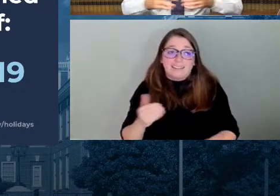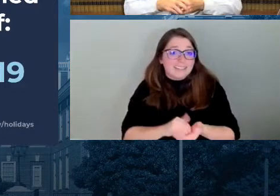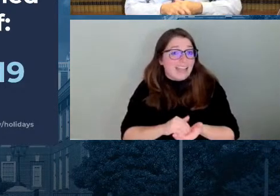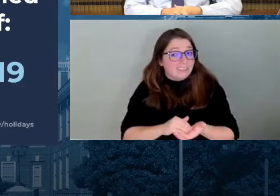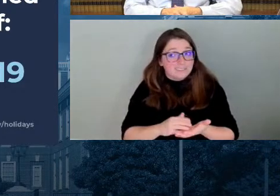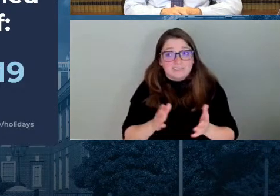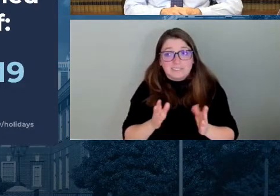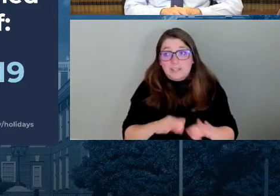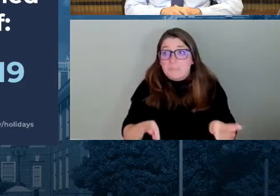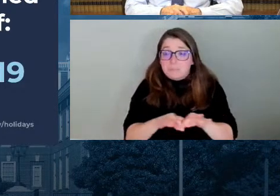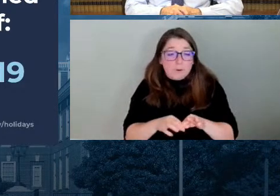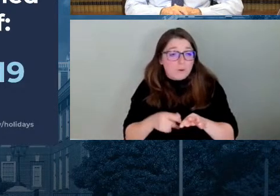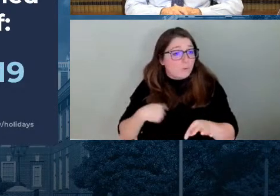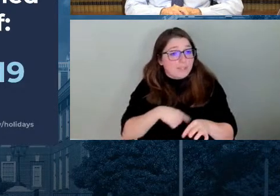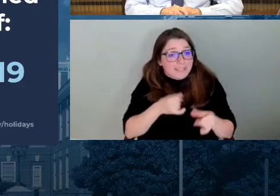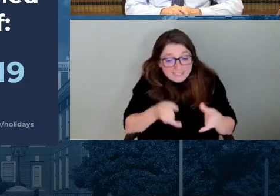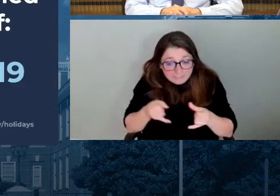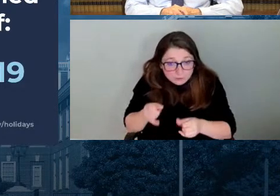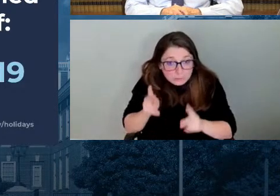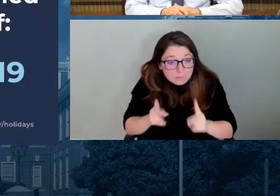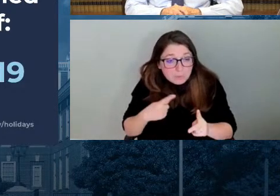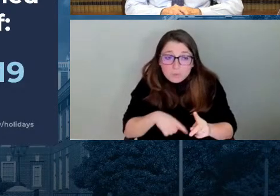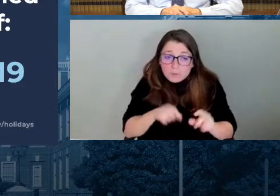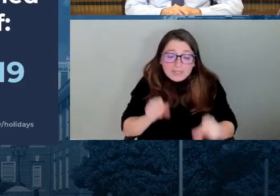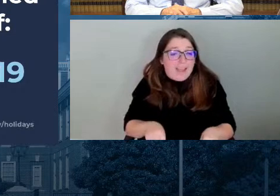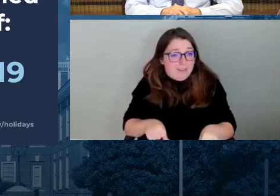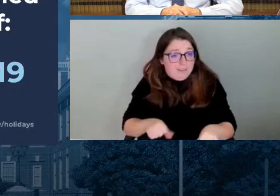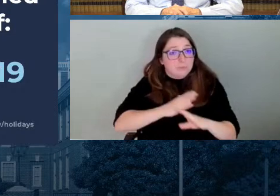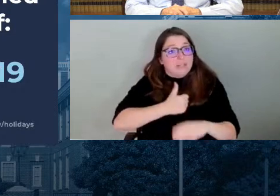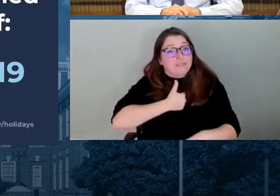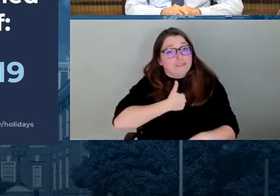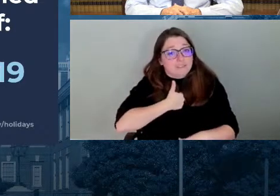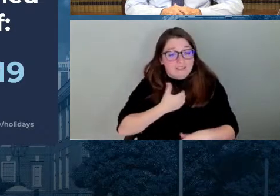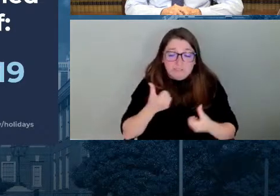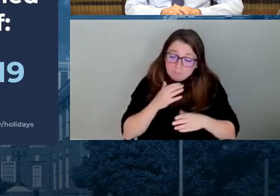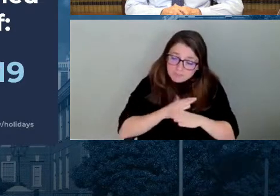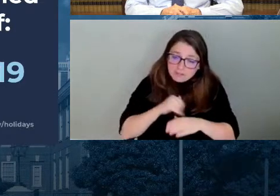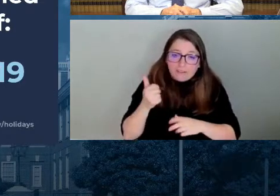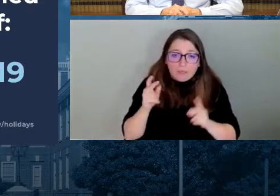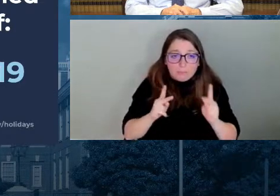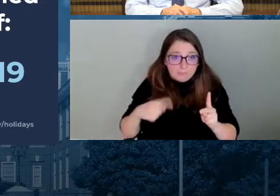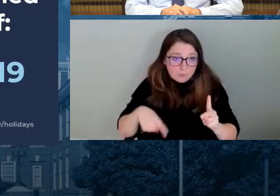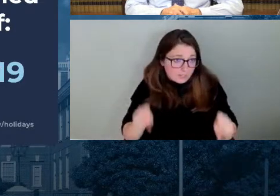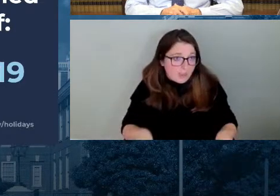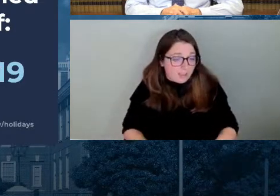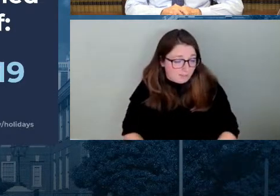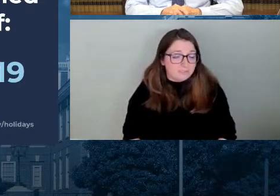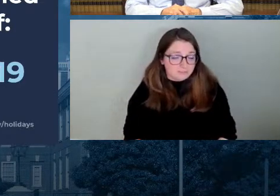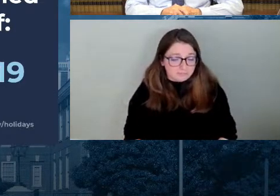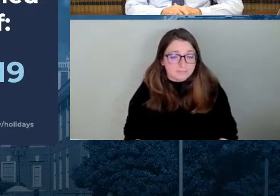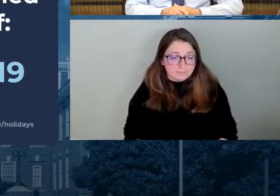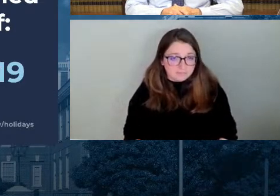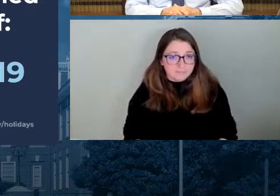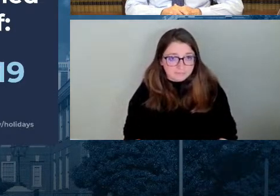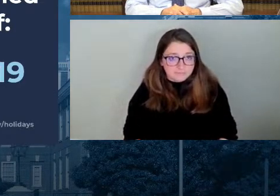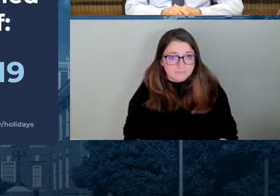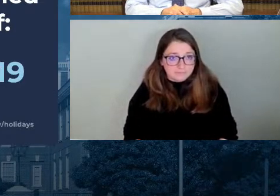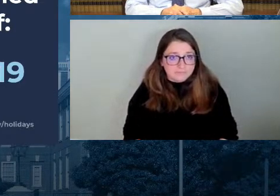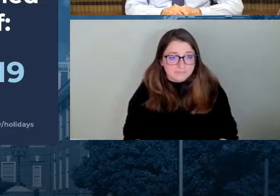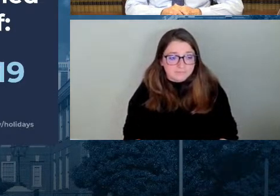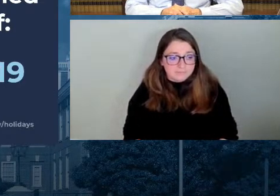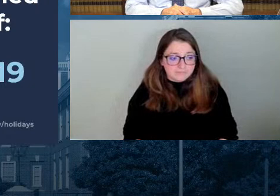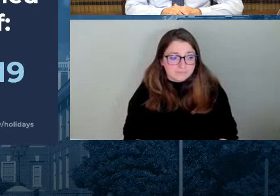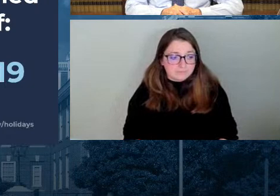do individually to help and protect others as we move into this season where we expect to get